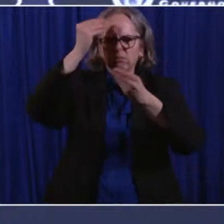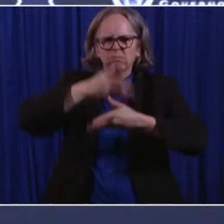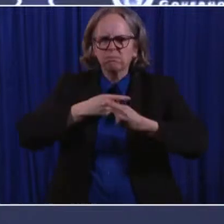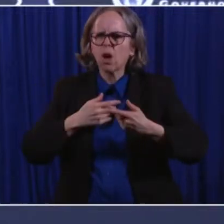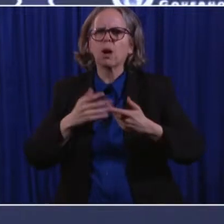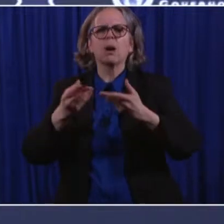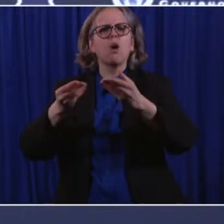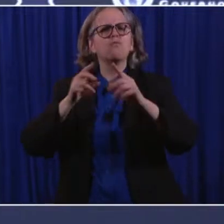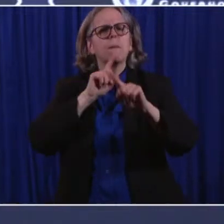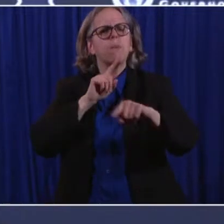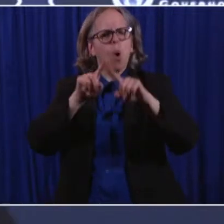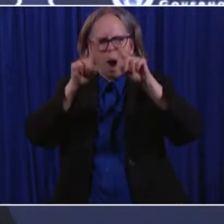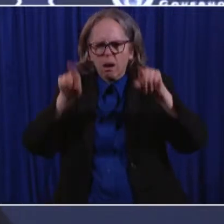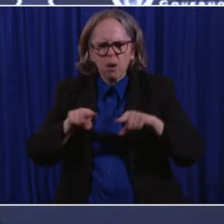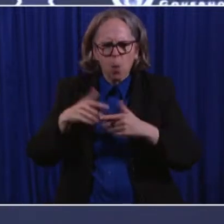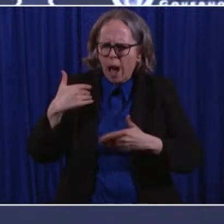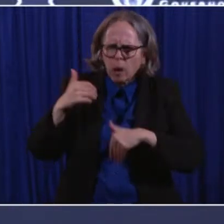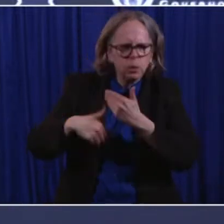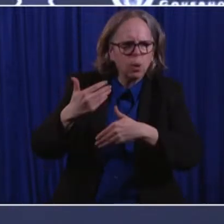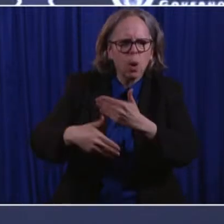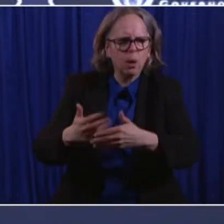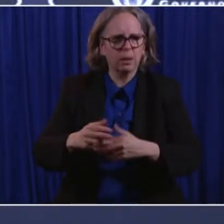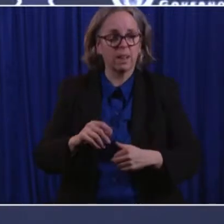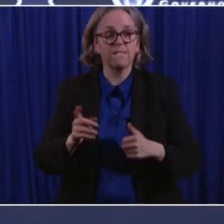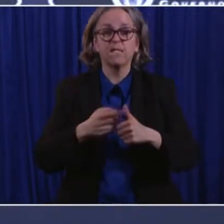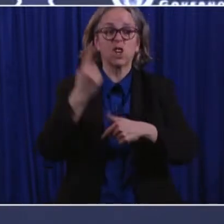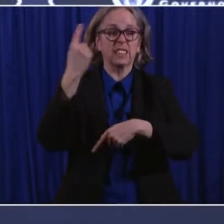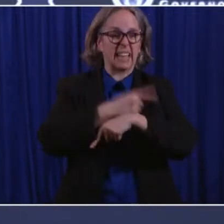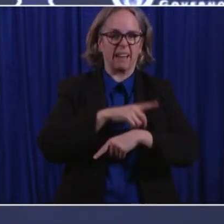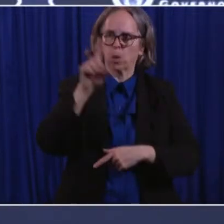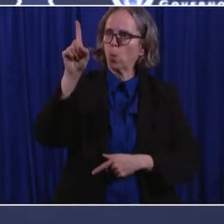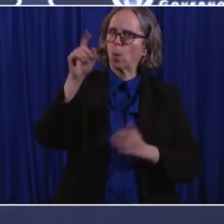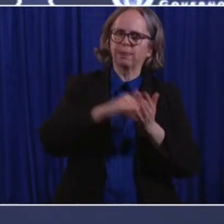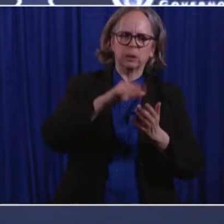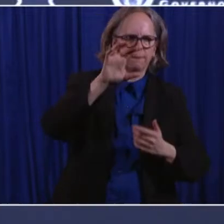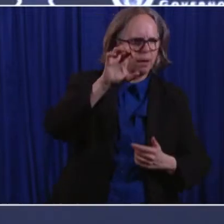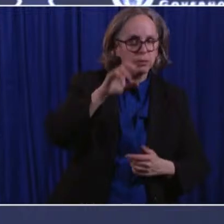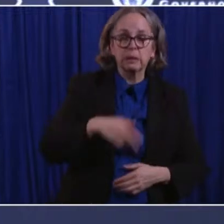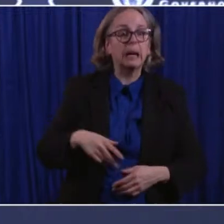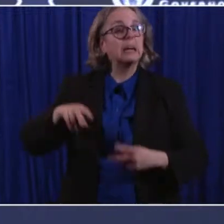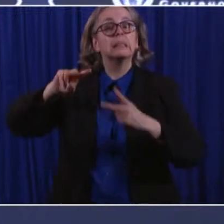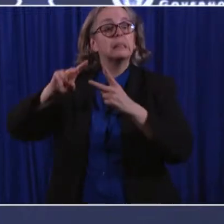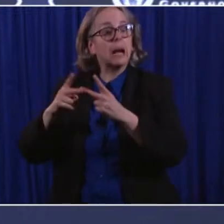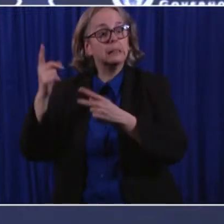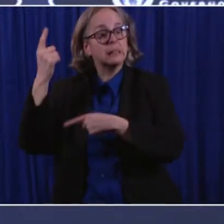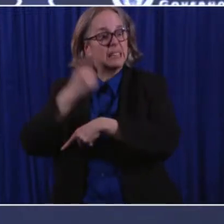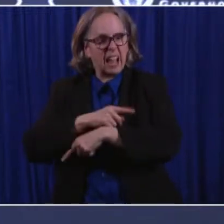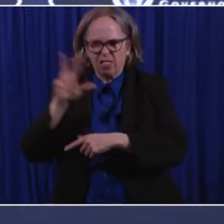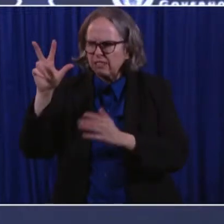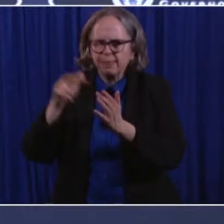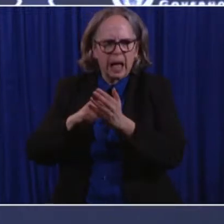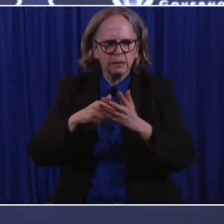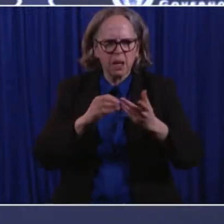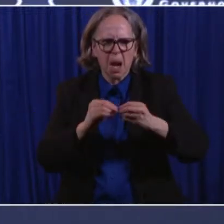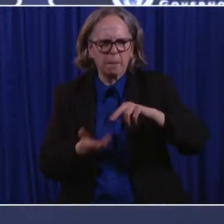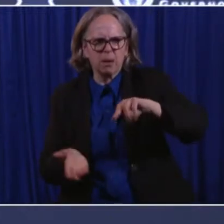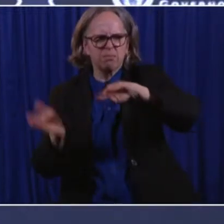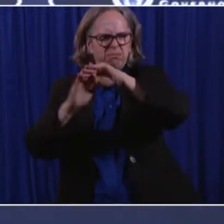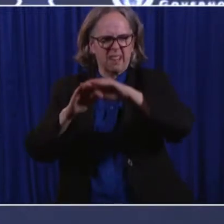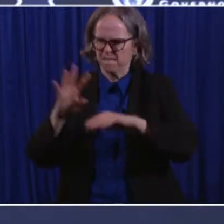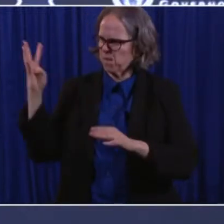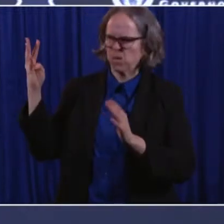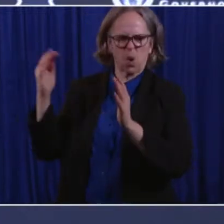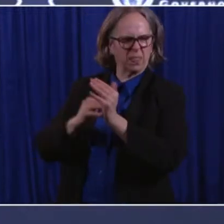track. First day, 1,500, second day, about 3,000. Today, we're looking roughly about 4,500 there. So that